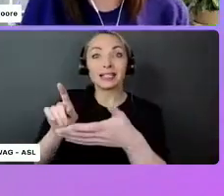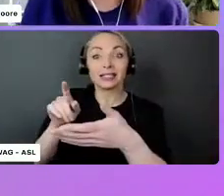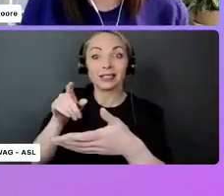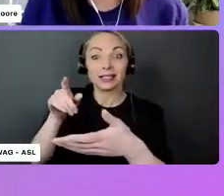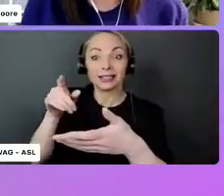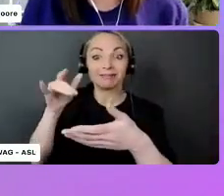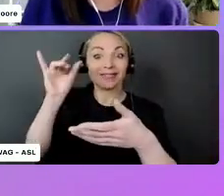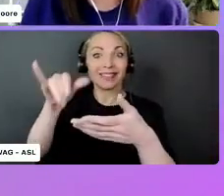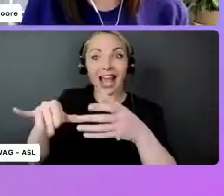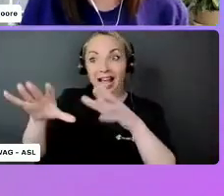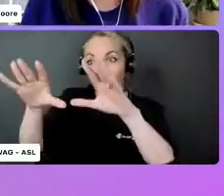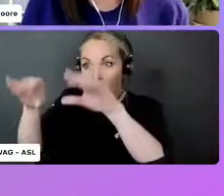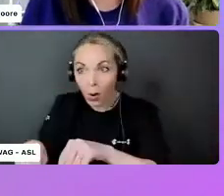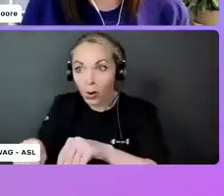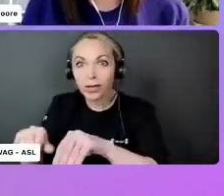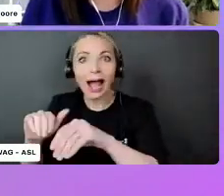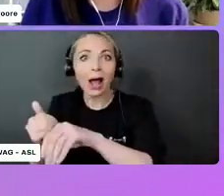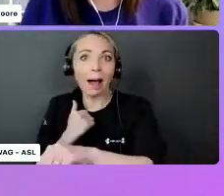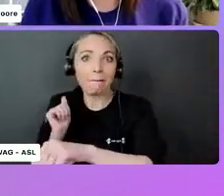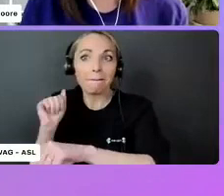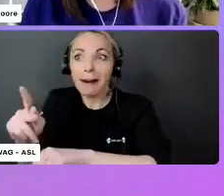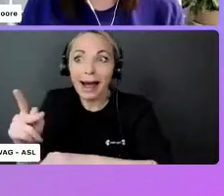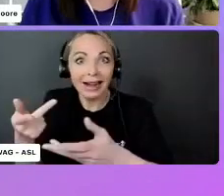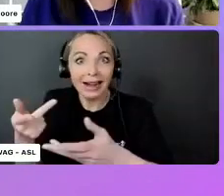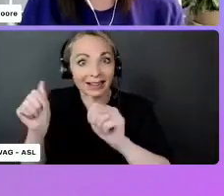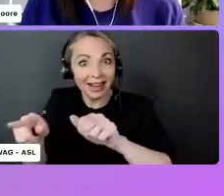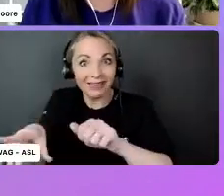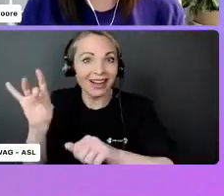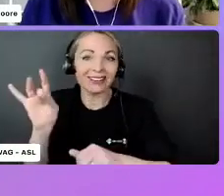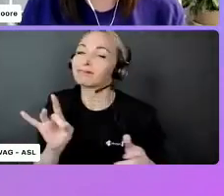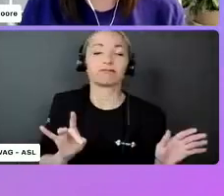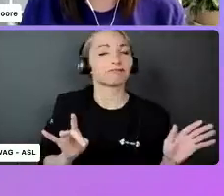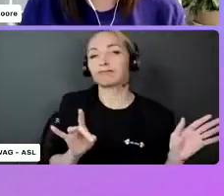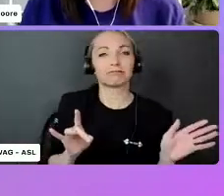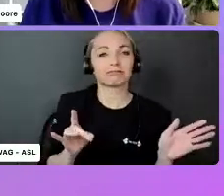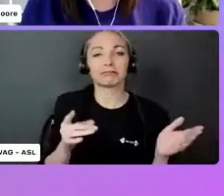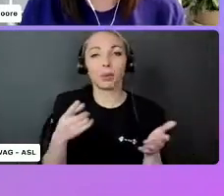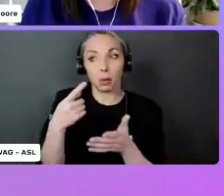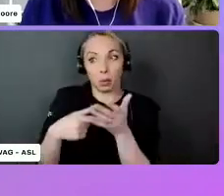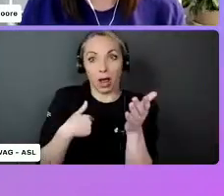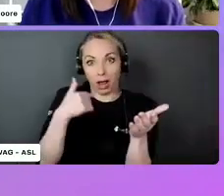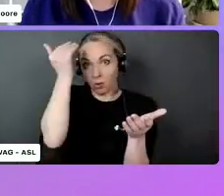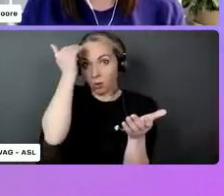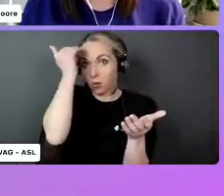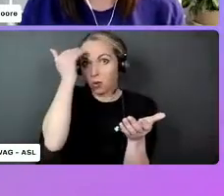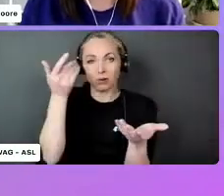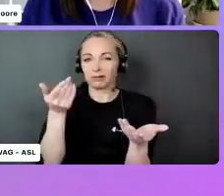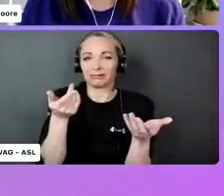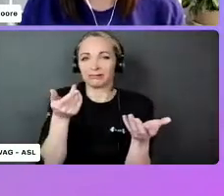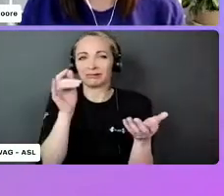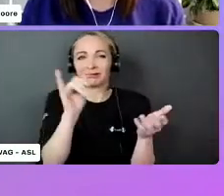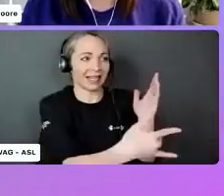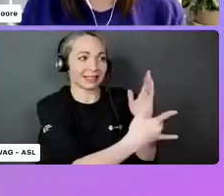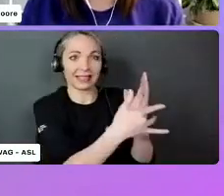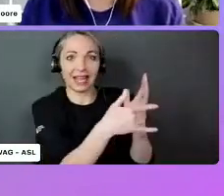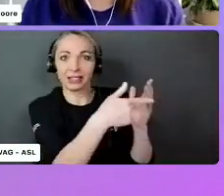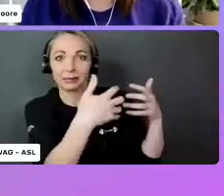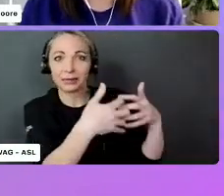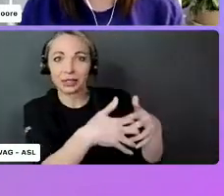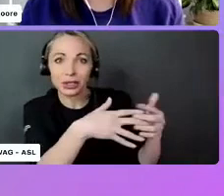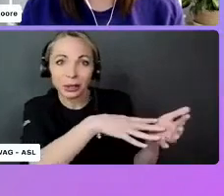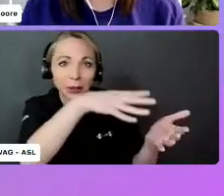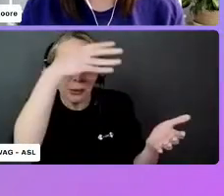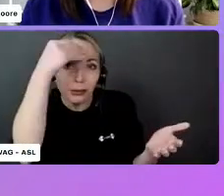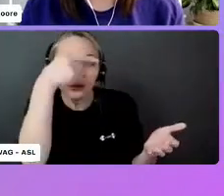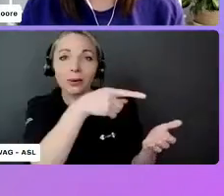to the best of my knowledge, we are not currently using this technology in that way, but certainly I would see that as a possibility and something we'll explore